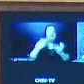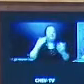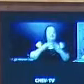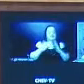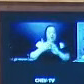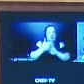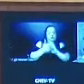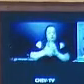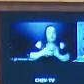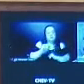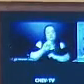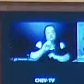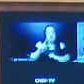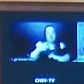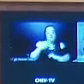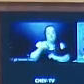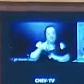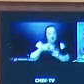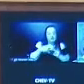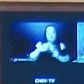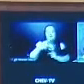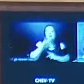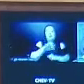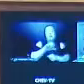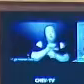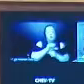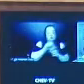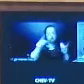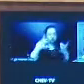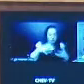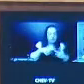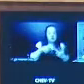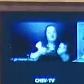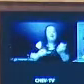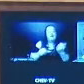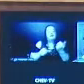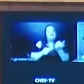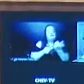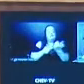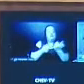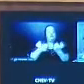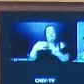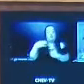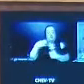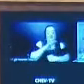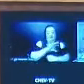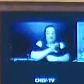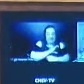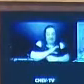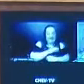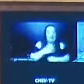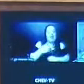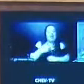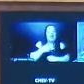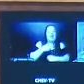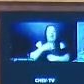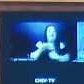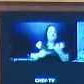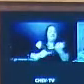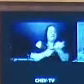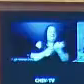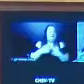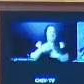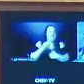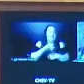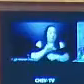Pounds. We have the Public Works Director. We have the Deputy Chief of Police. We have the Deputy Public Works Director, the